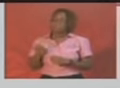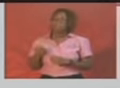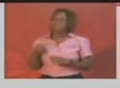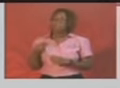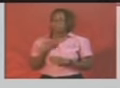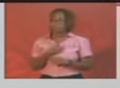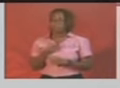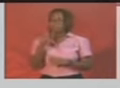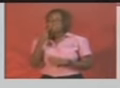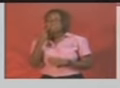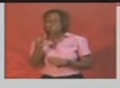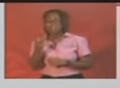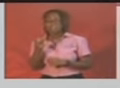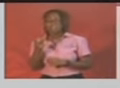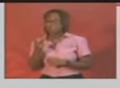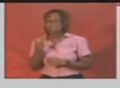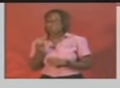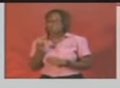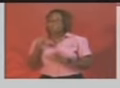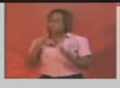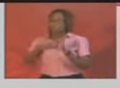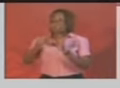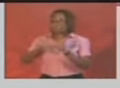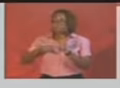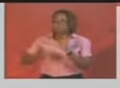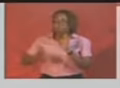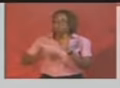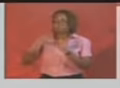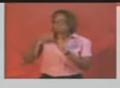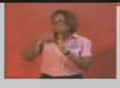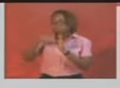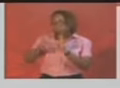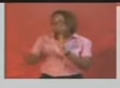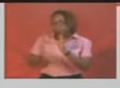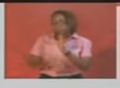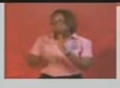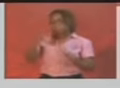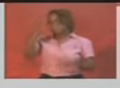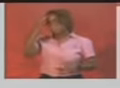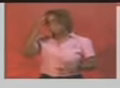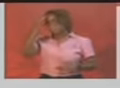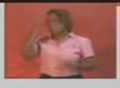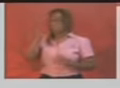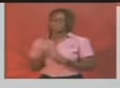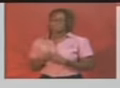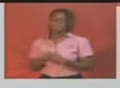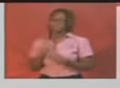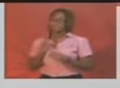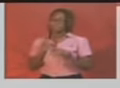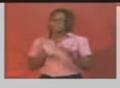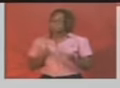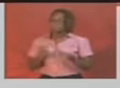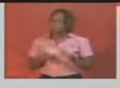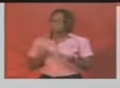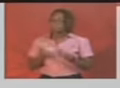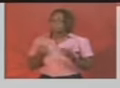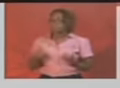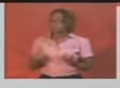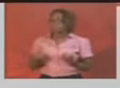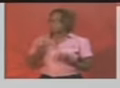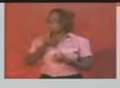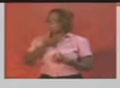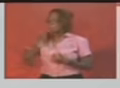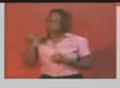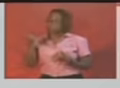eradicate a few of them, meaning a few subtypes of viruses that may be circulating. But I don't know if that is